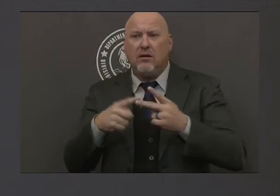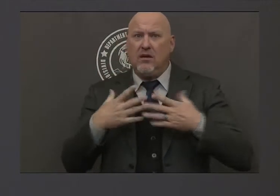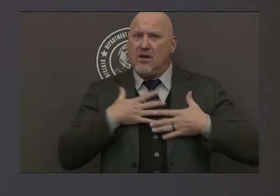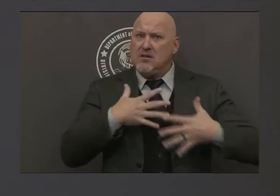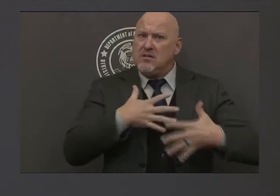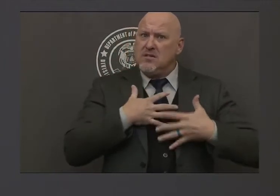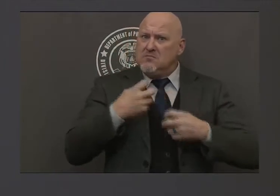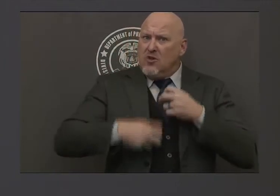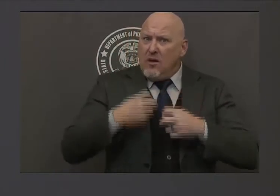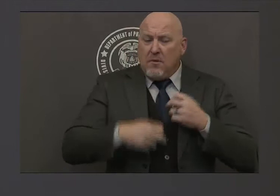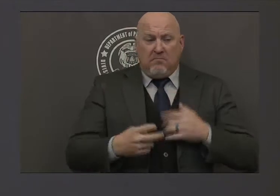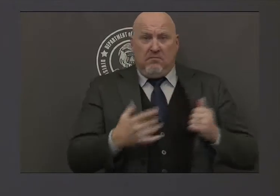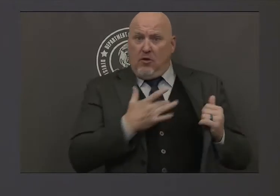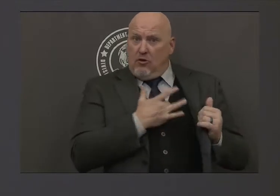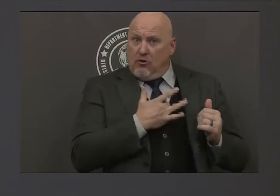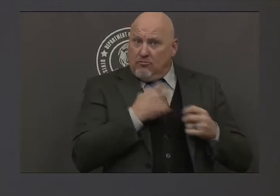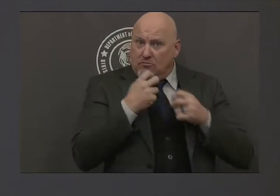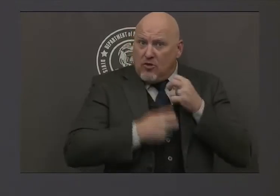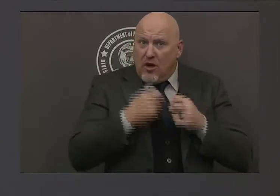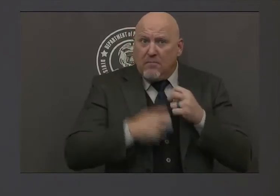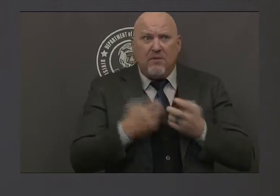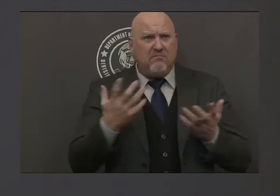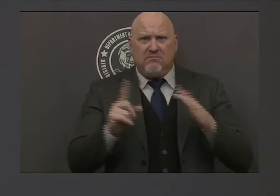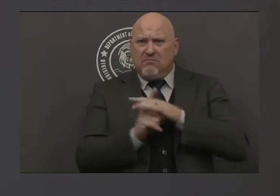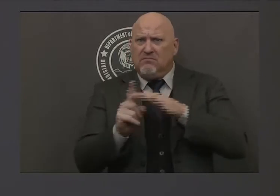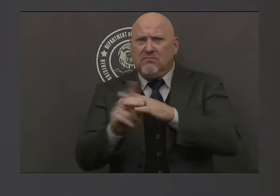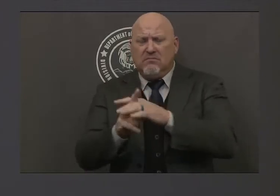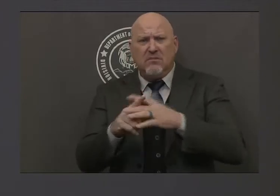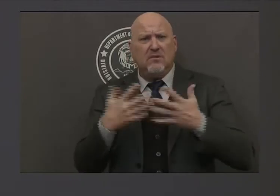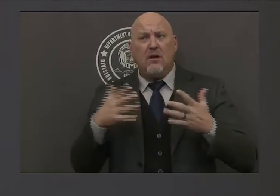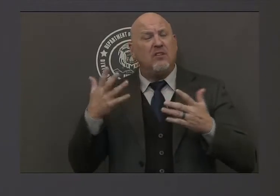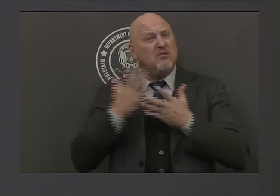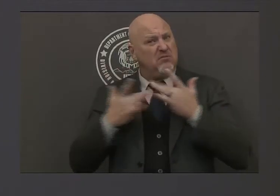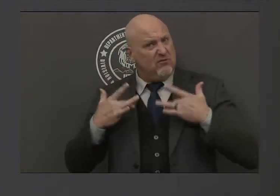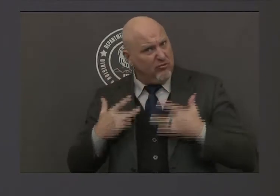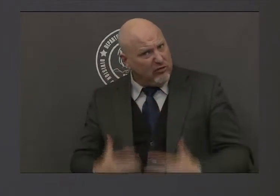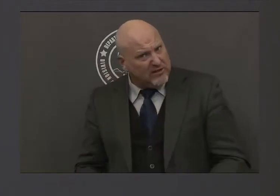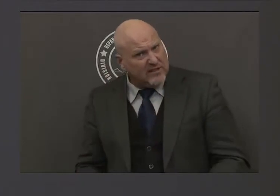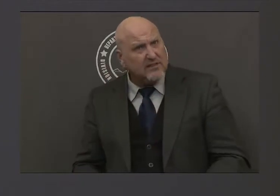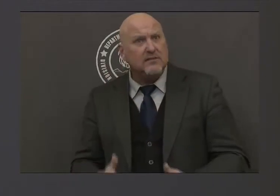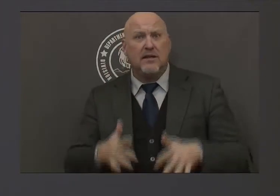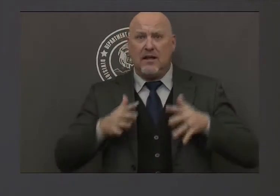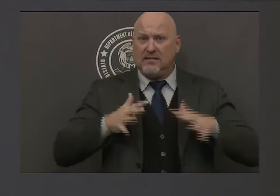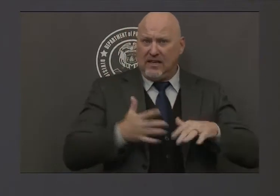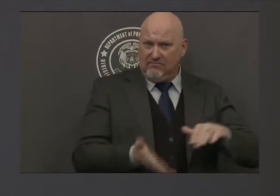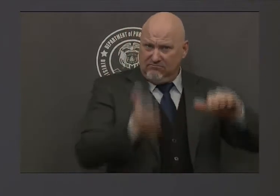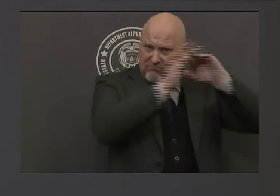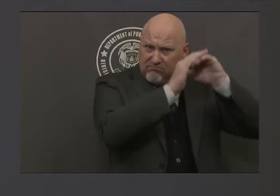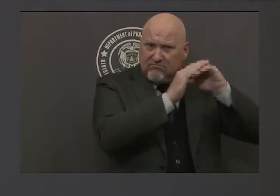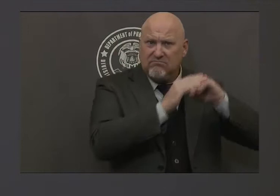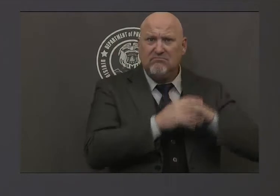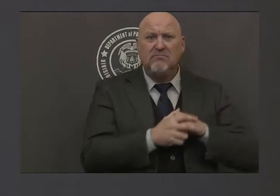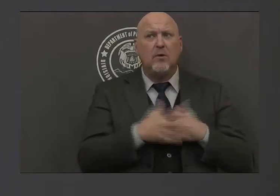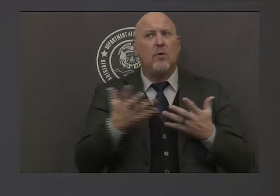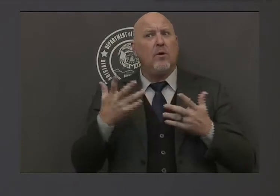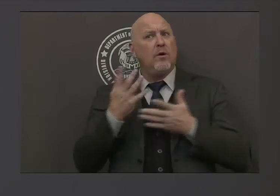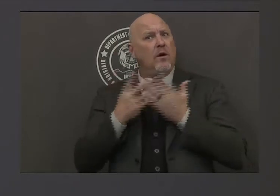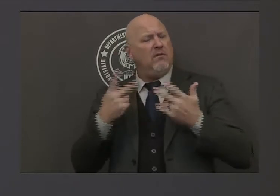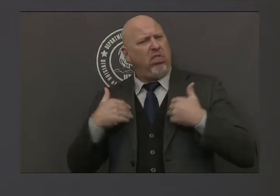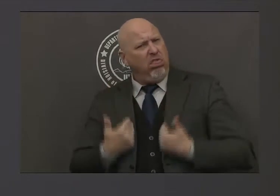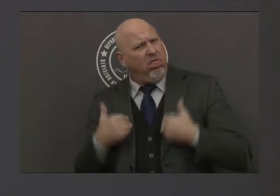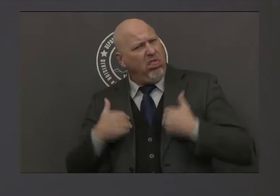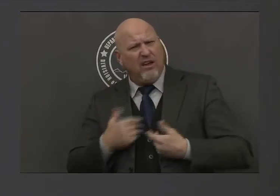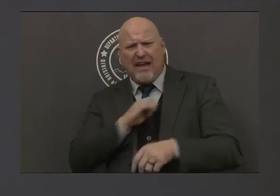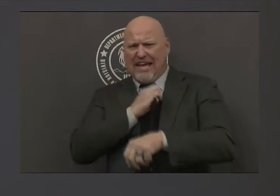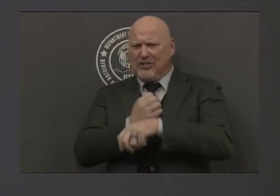lungs, bouts of depression, anxiety, fatigue, and fear for months after the infection. Those are just a sum of the